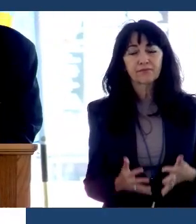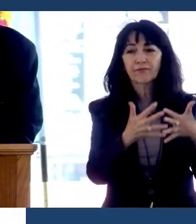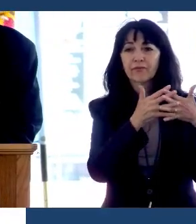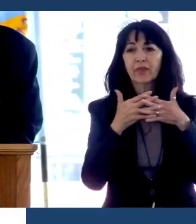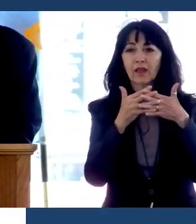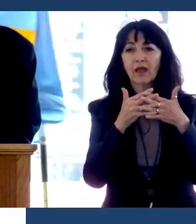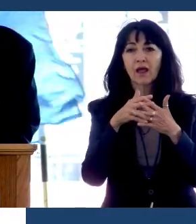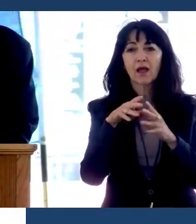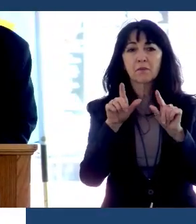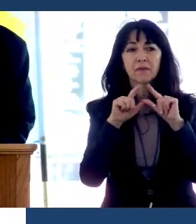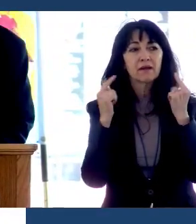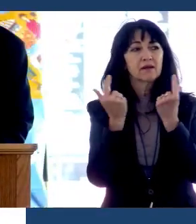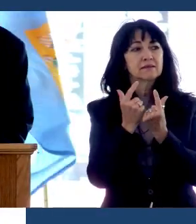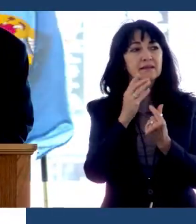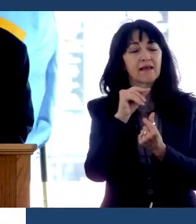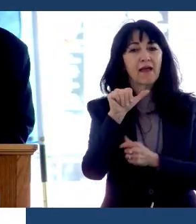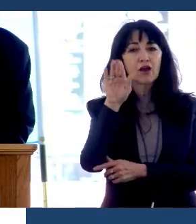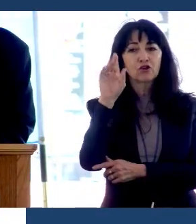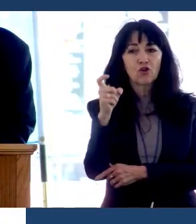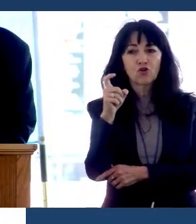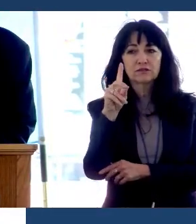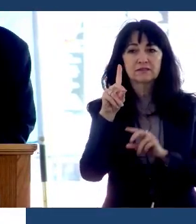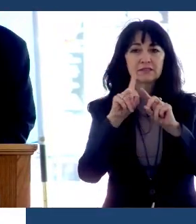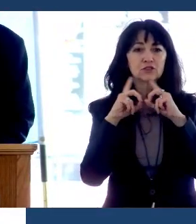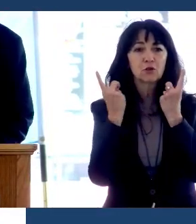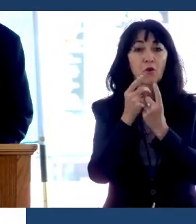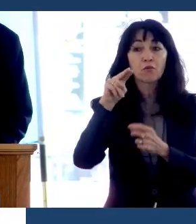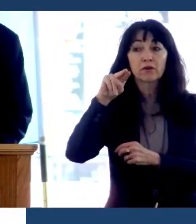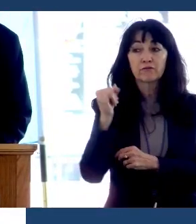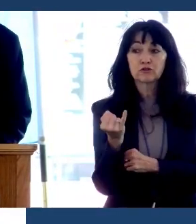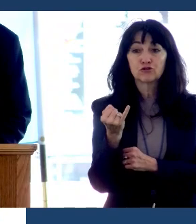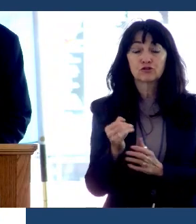American Legion and Auxiliary, Department of New Jersey.